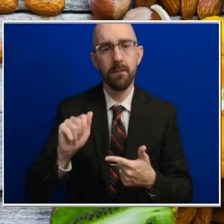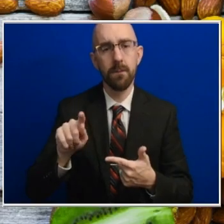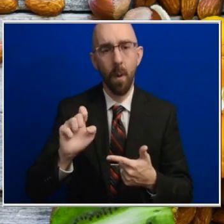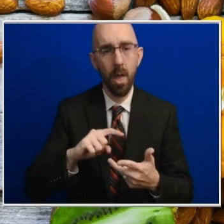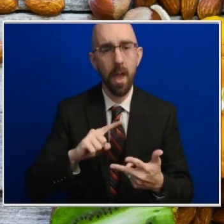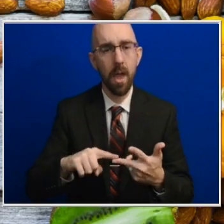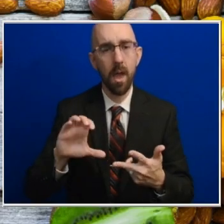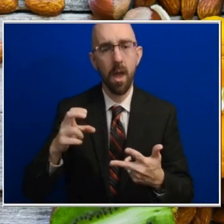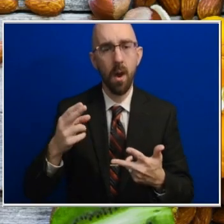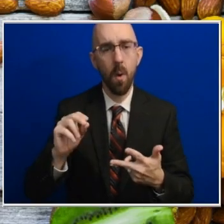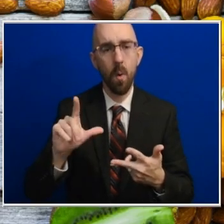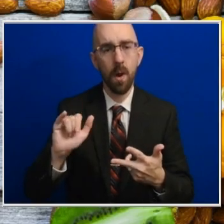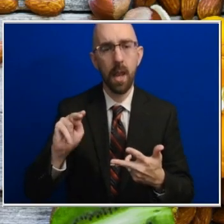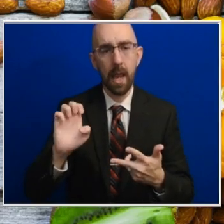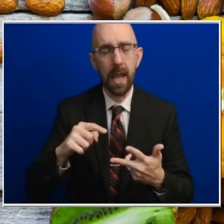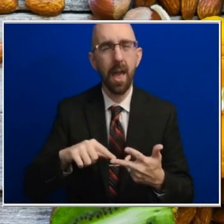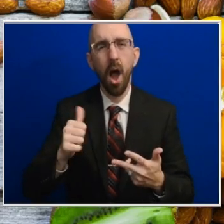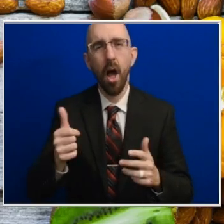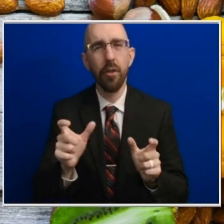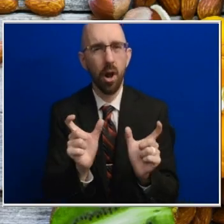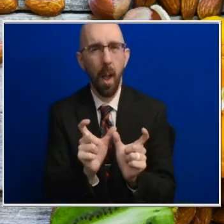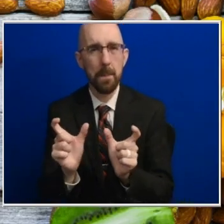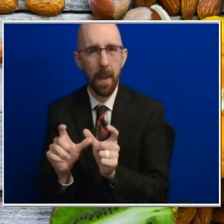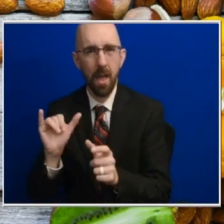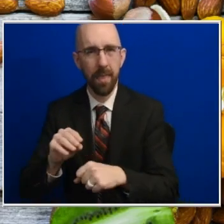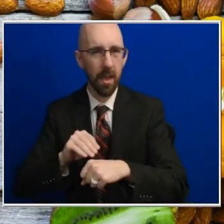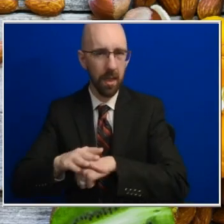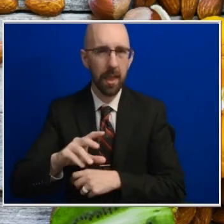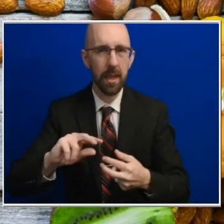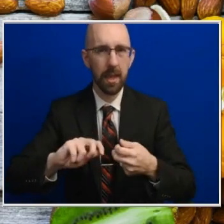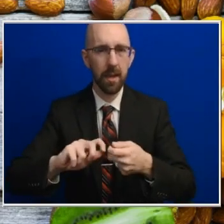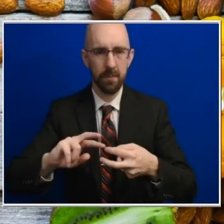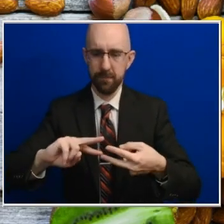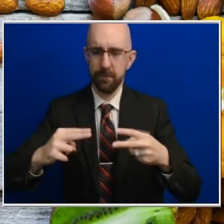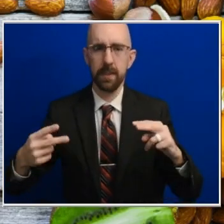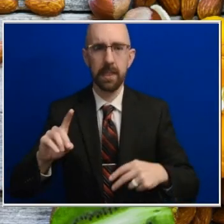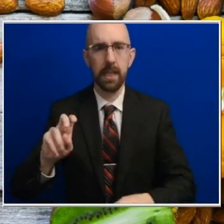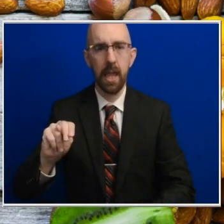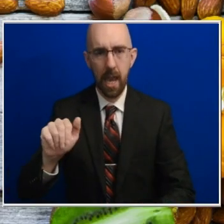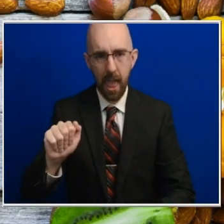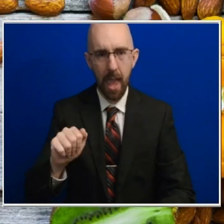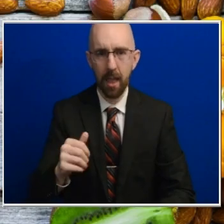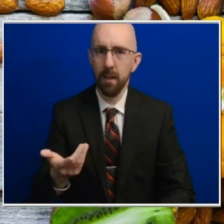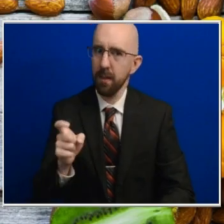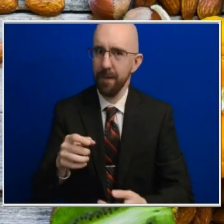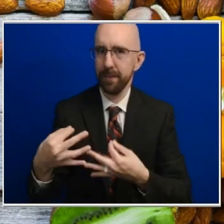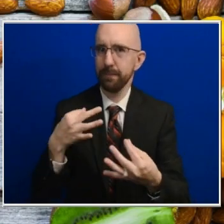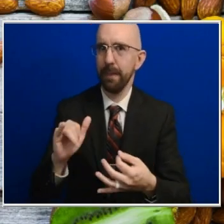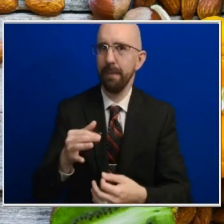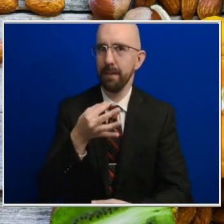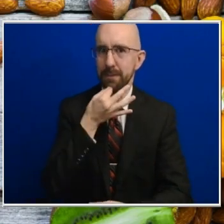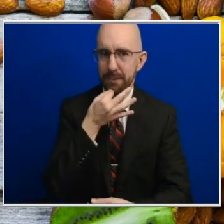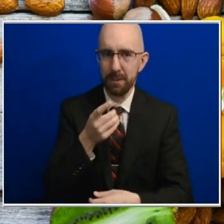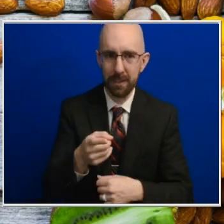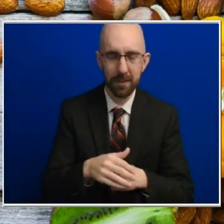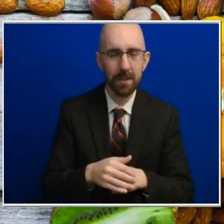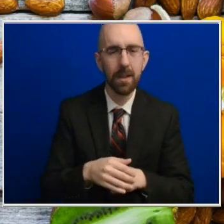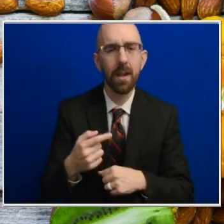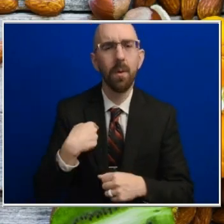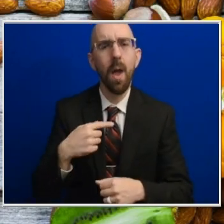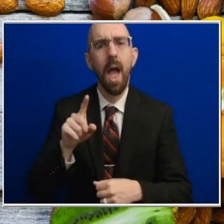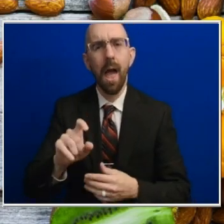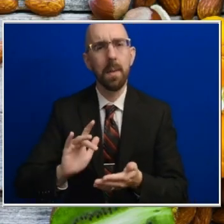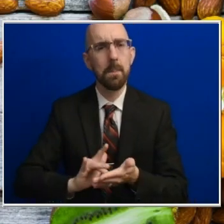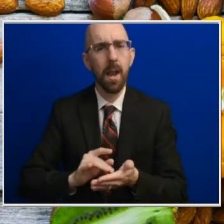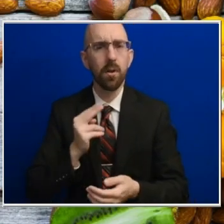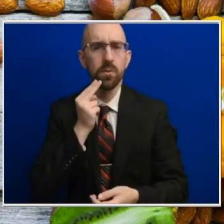other compounds that impact DNA methylation. Okay, that was a mouthful. You all are going to be explaining that in a minute. We asked a medical nutrition researcher